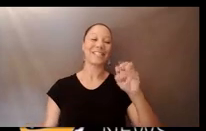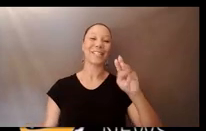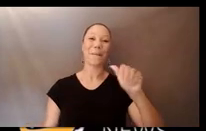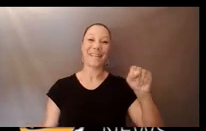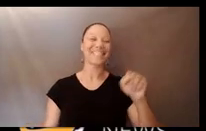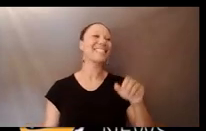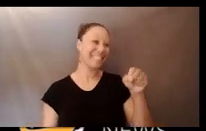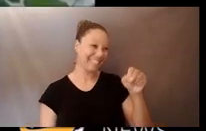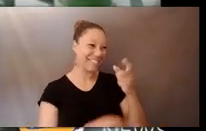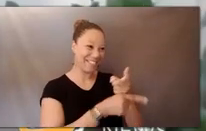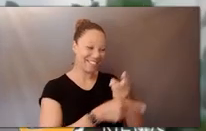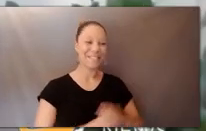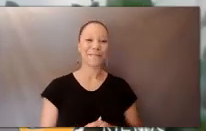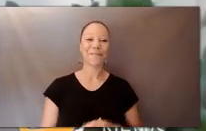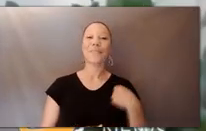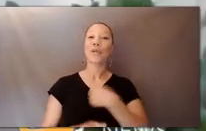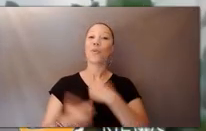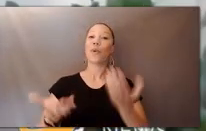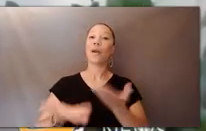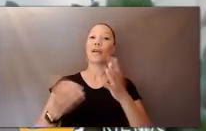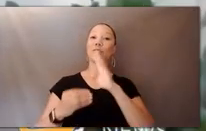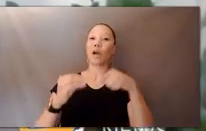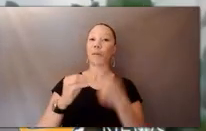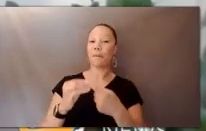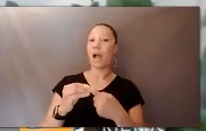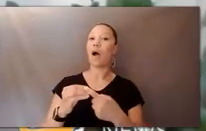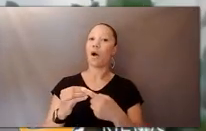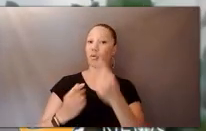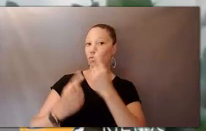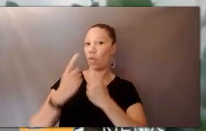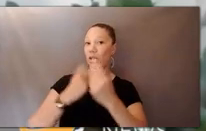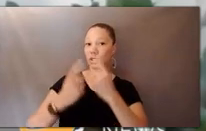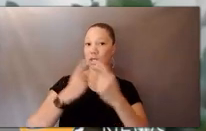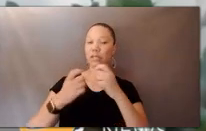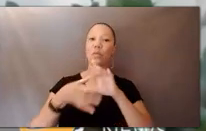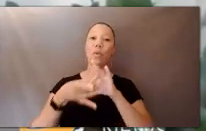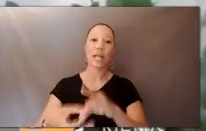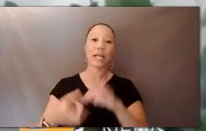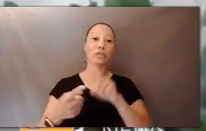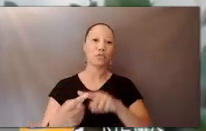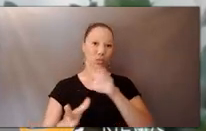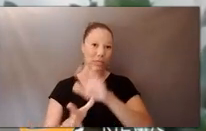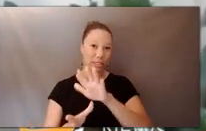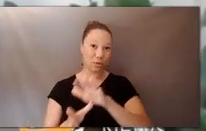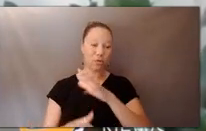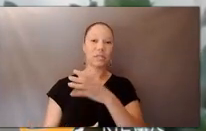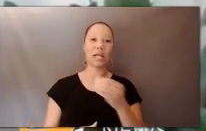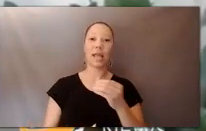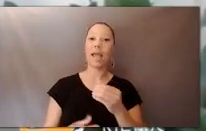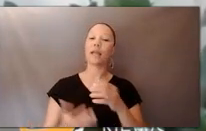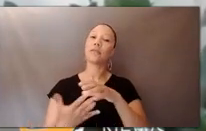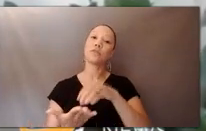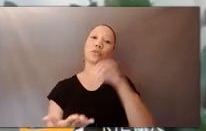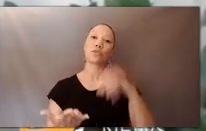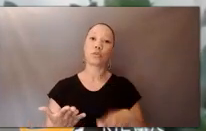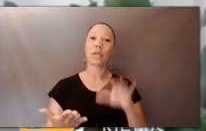to kind of talk to you about questions that people might have related to seniors. And to our students who